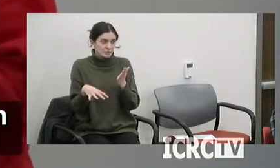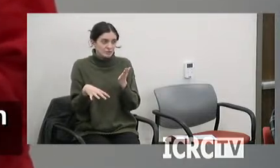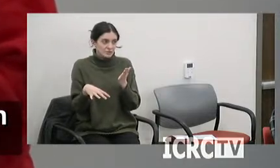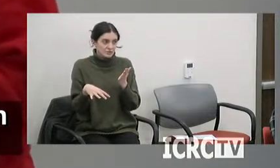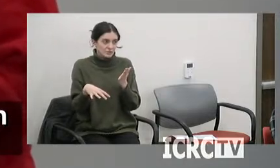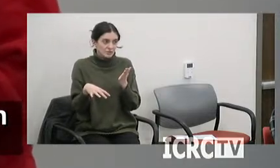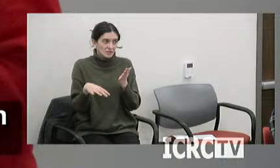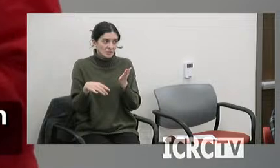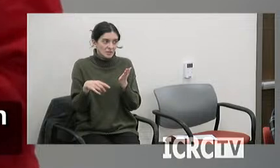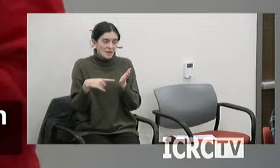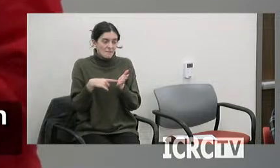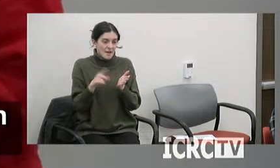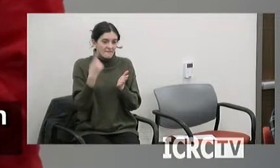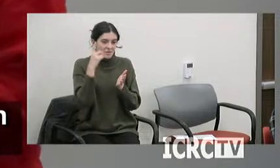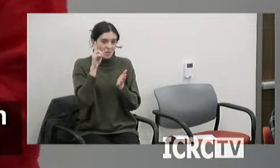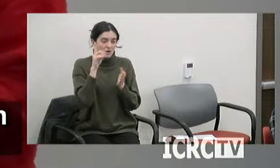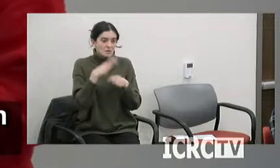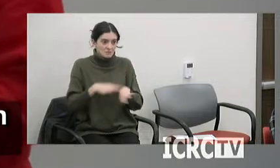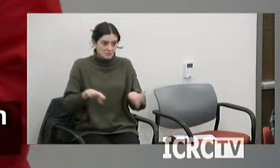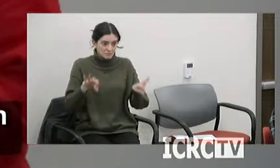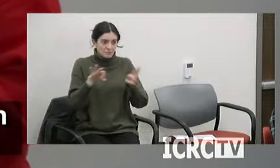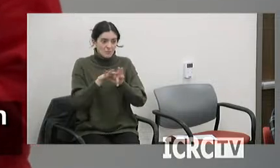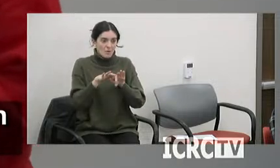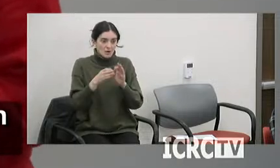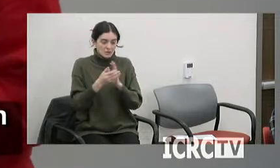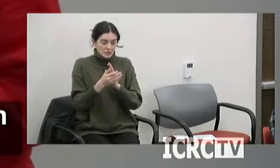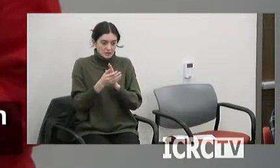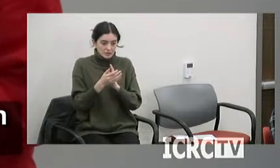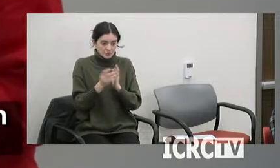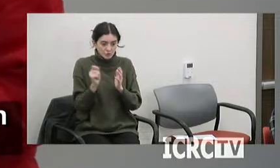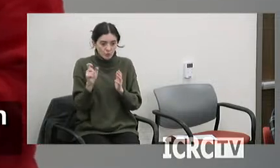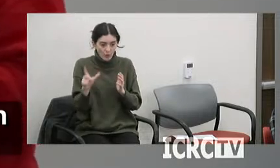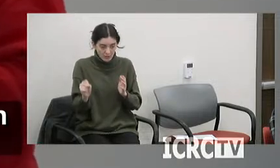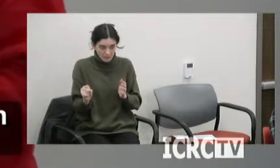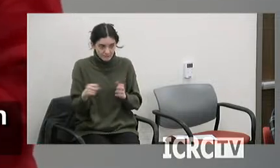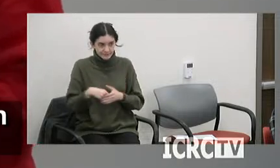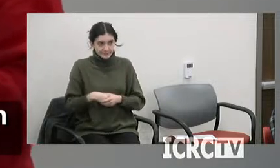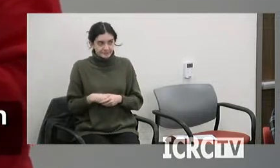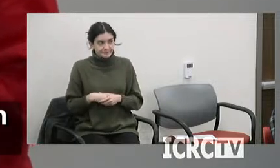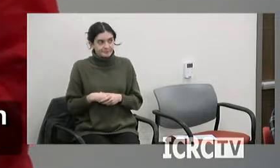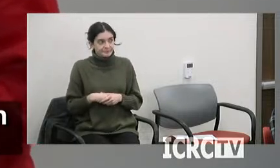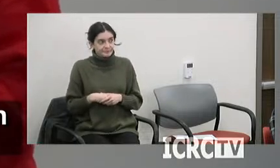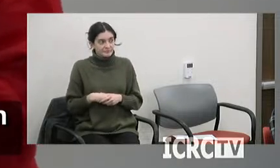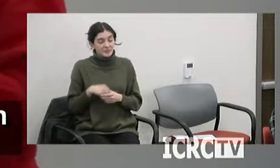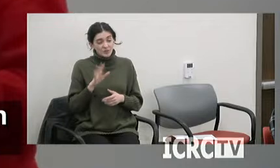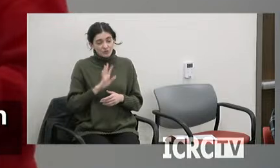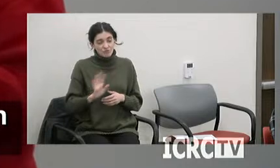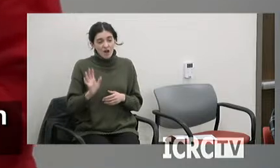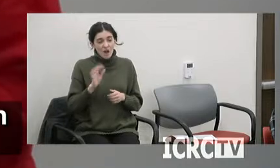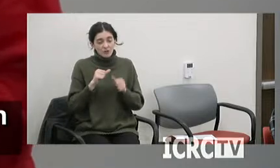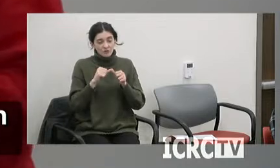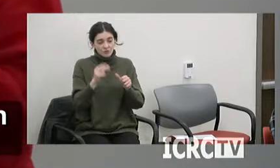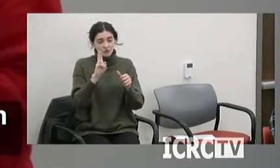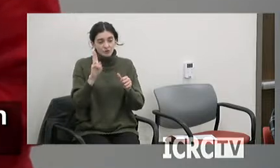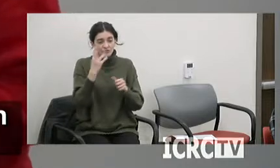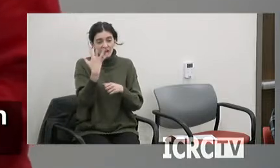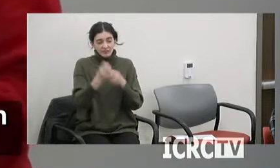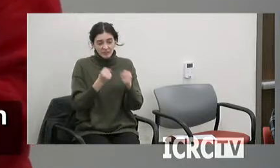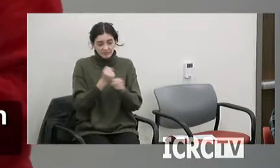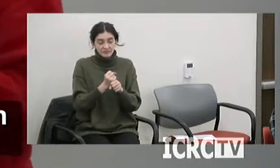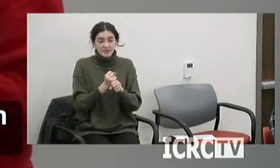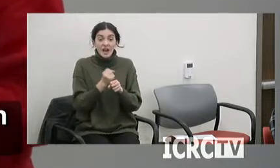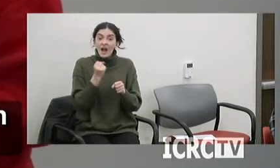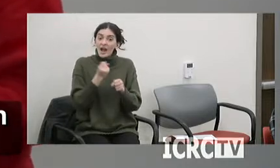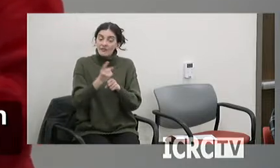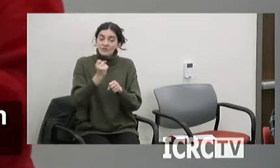curricular resources that generally last 5 years. So we will continue to engage our teachers. We do that in May of every